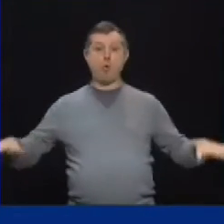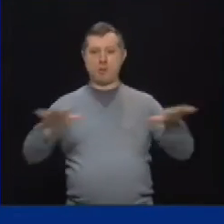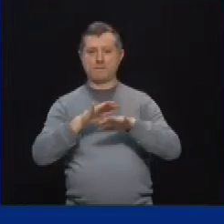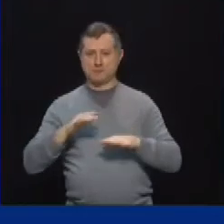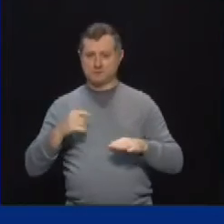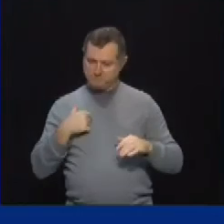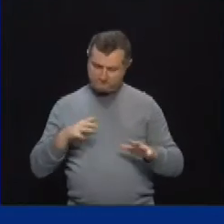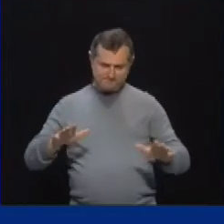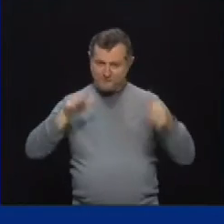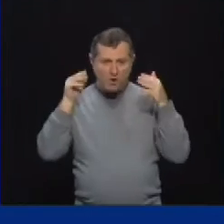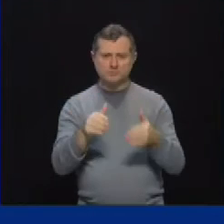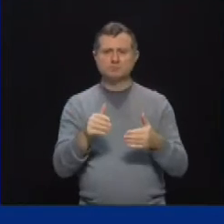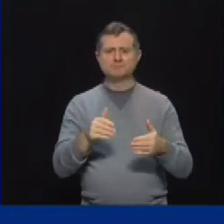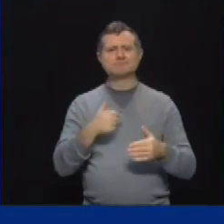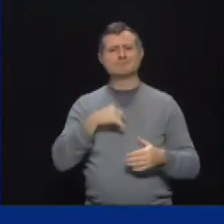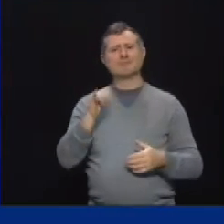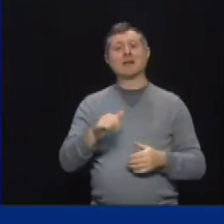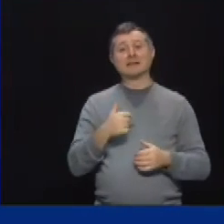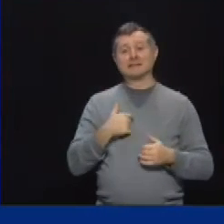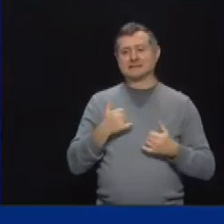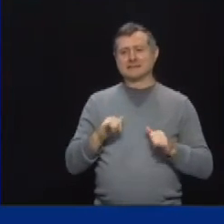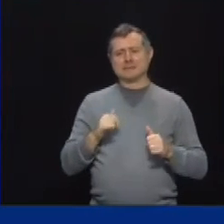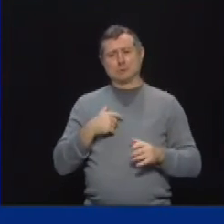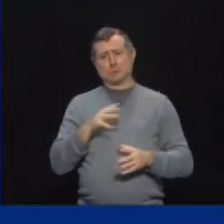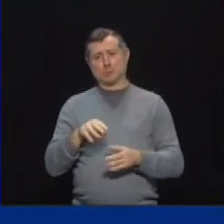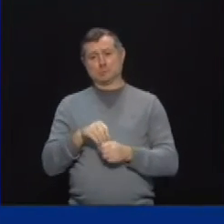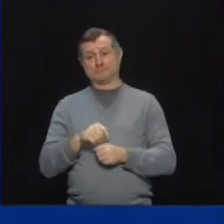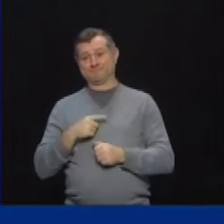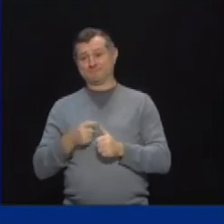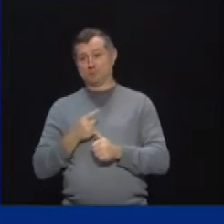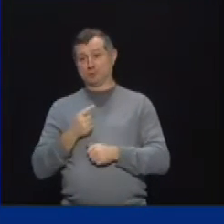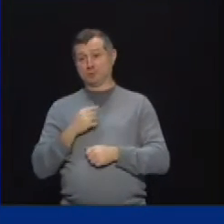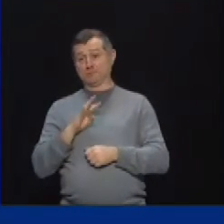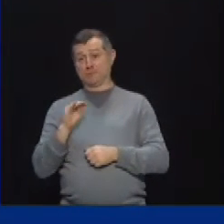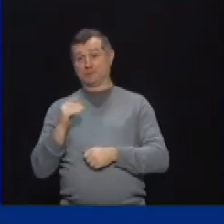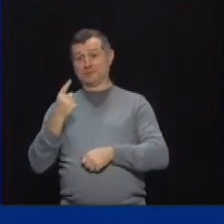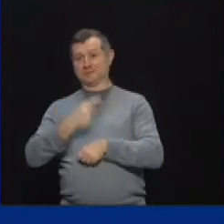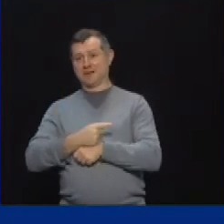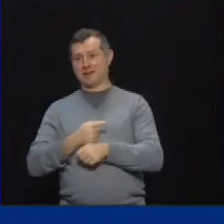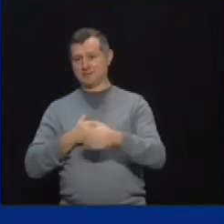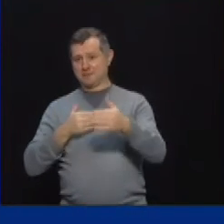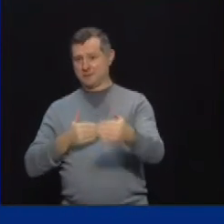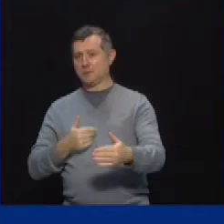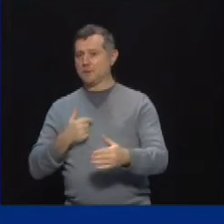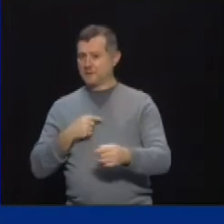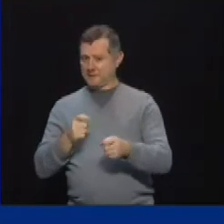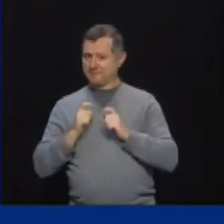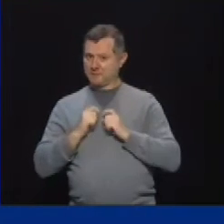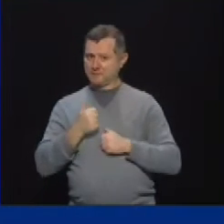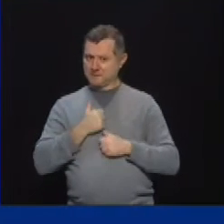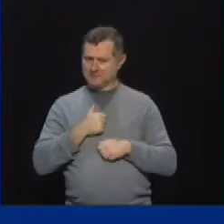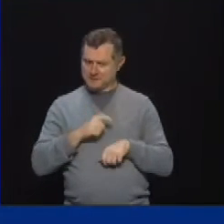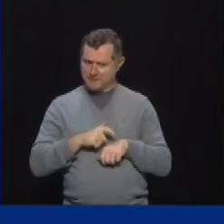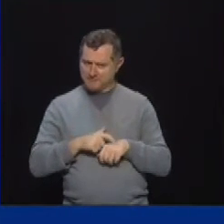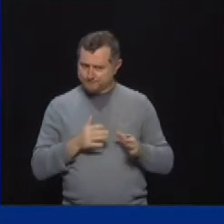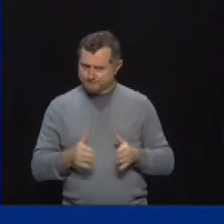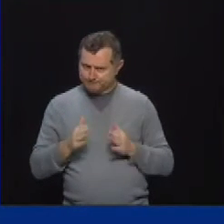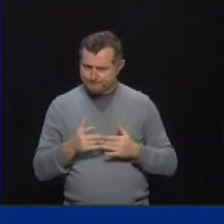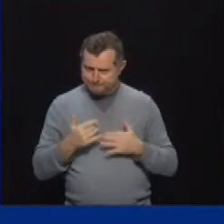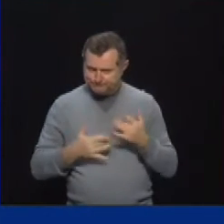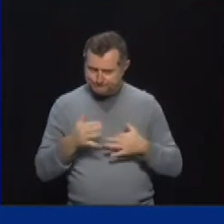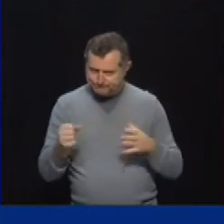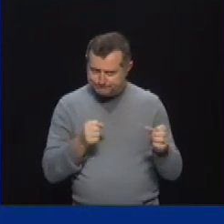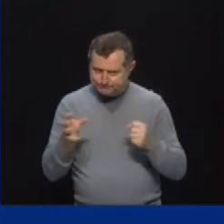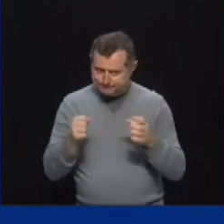that, Jimmy. I'm still in my 40-day window I granted myself to put together a team, but we're making tremendous progress. And I'm